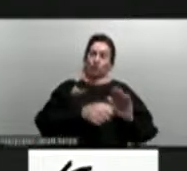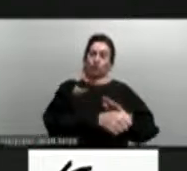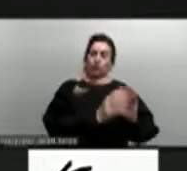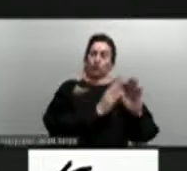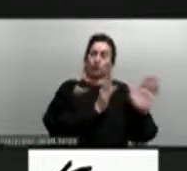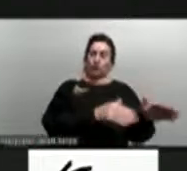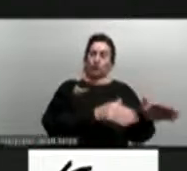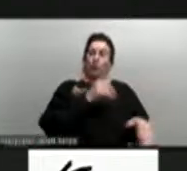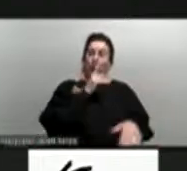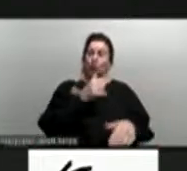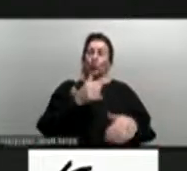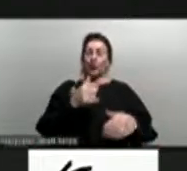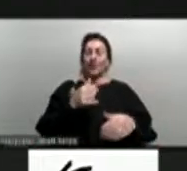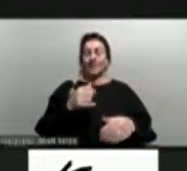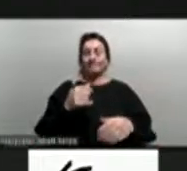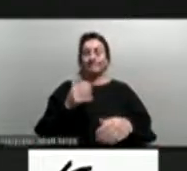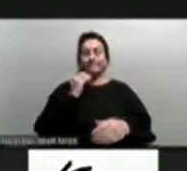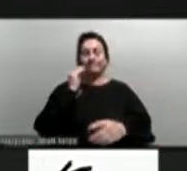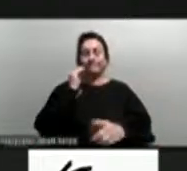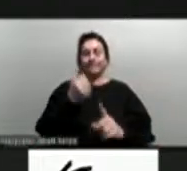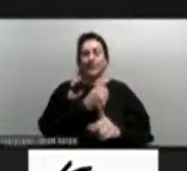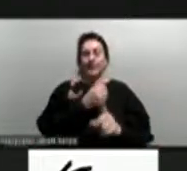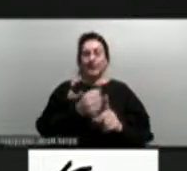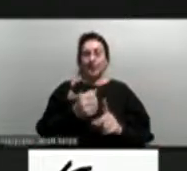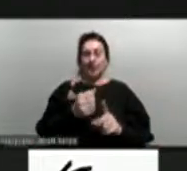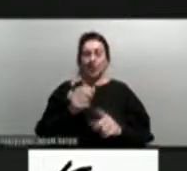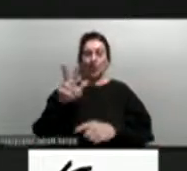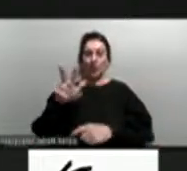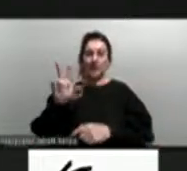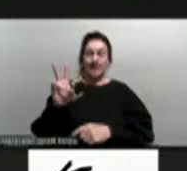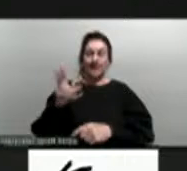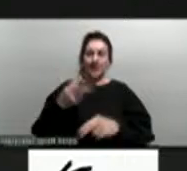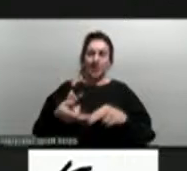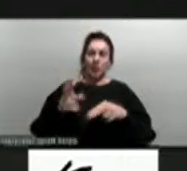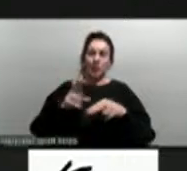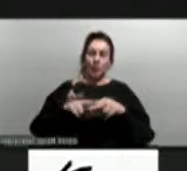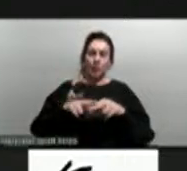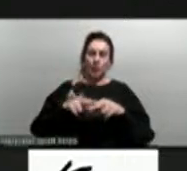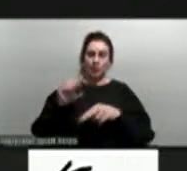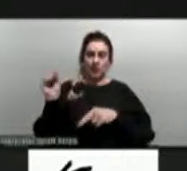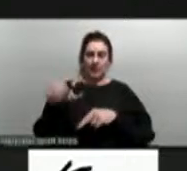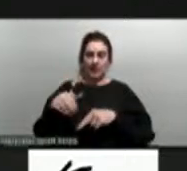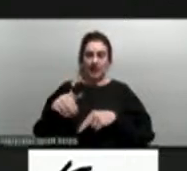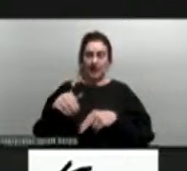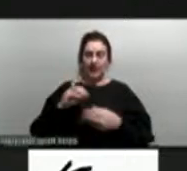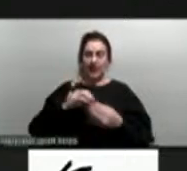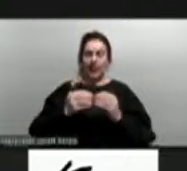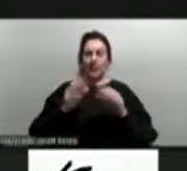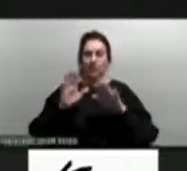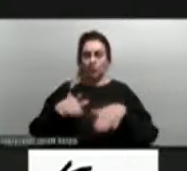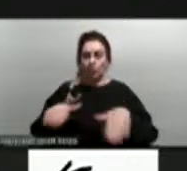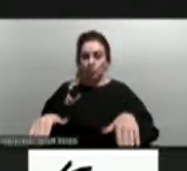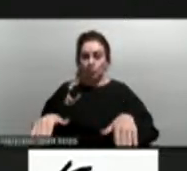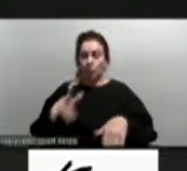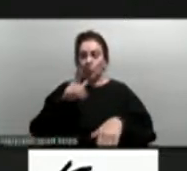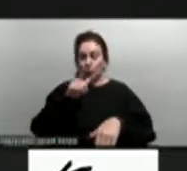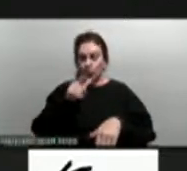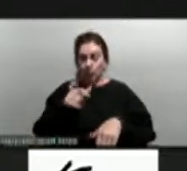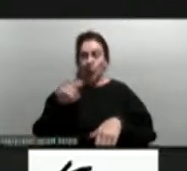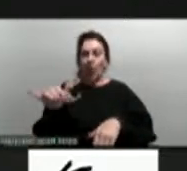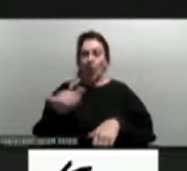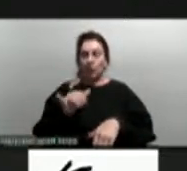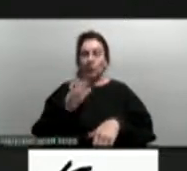domestic violence, namely a 37% increase in the number of children who had experienced domestic and